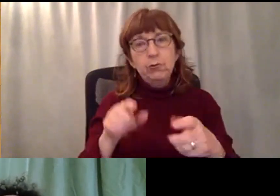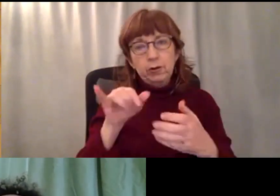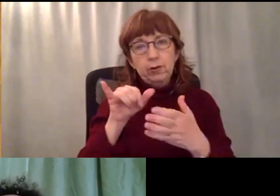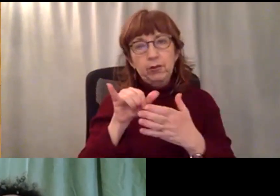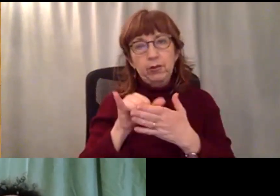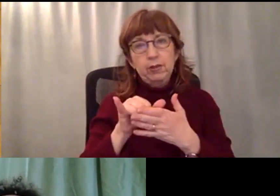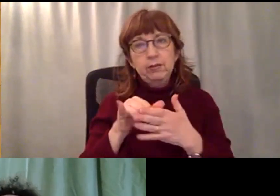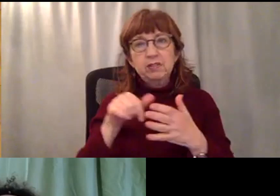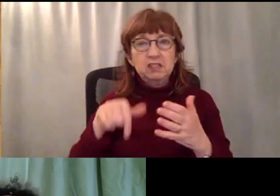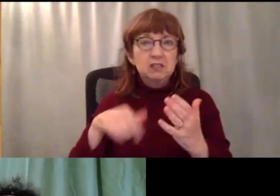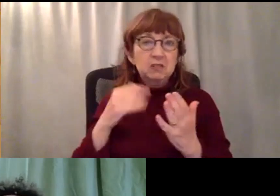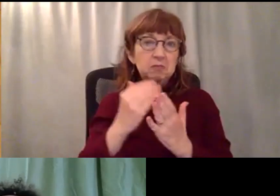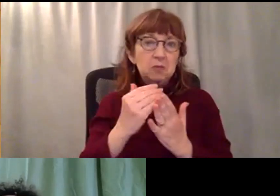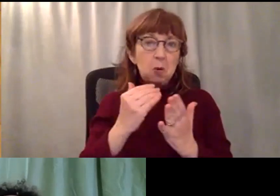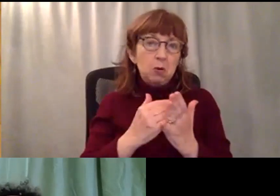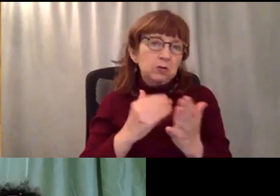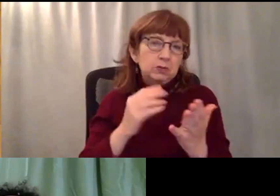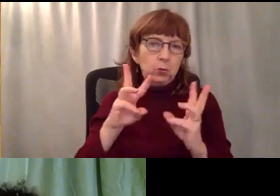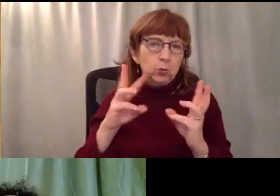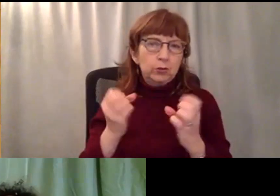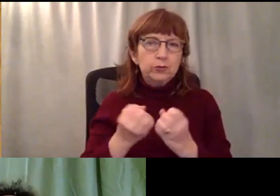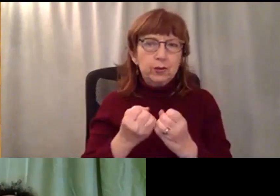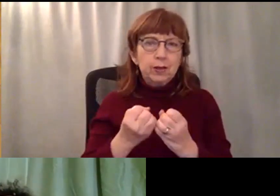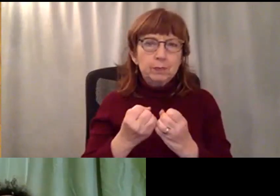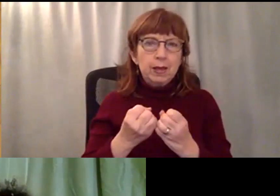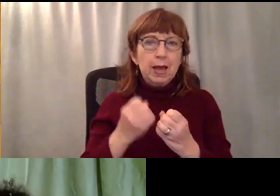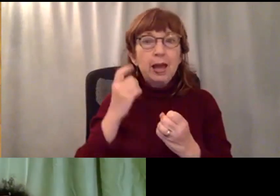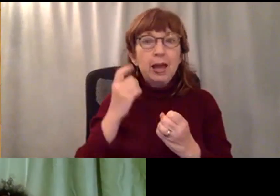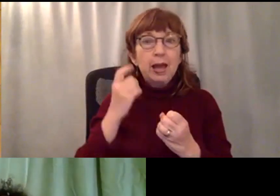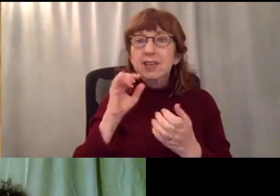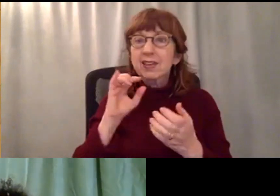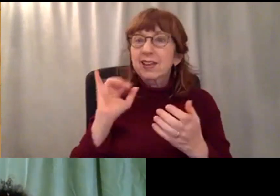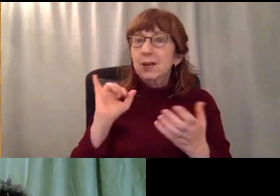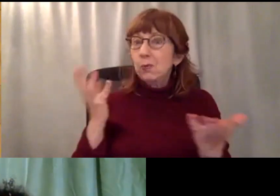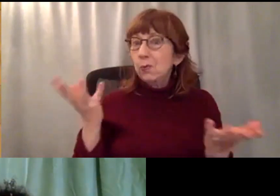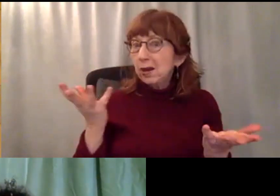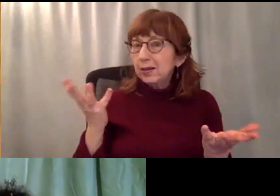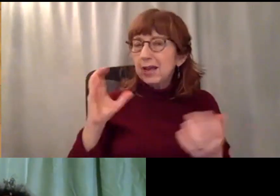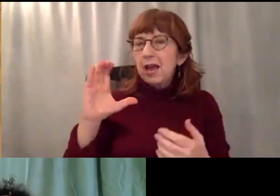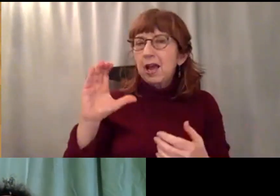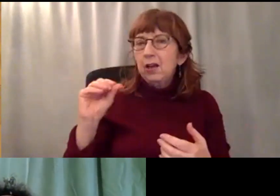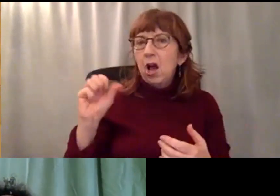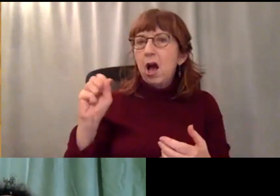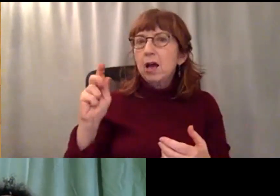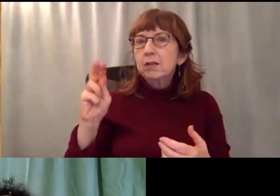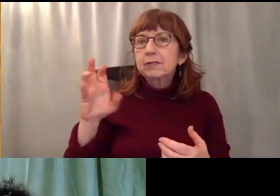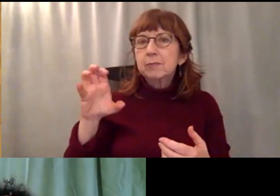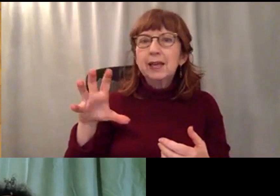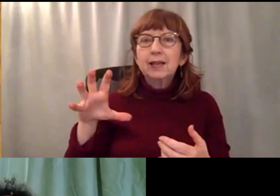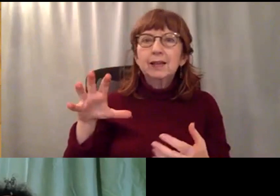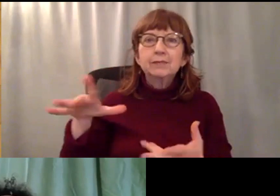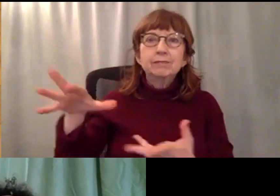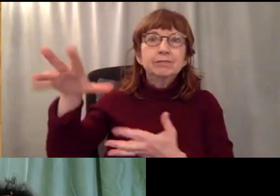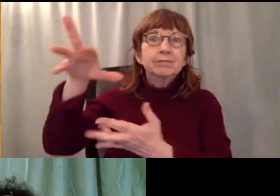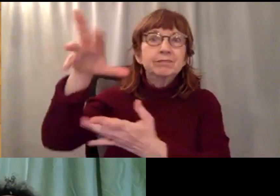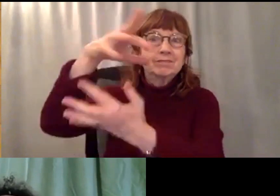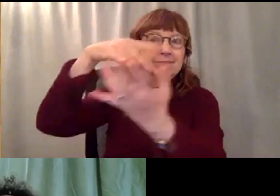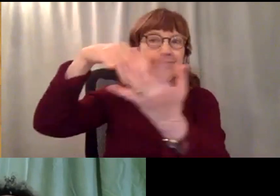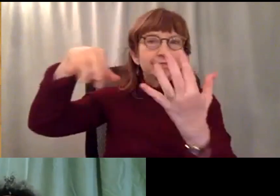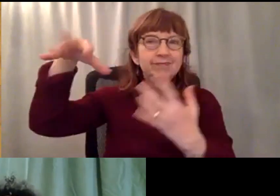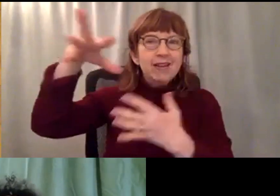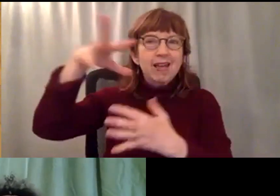within this course or in this workshop. And I think it is that cosmic element or that, you know, element